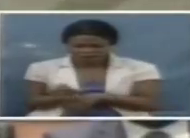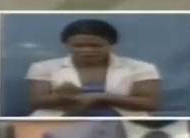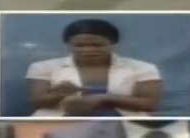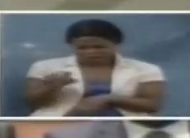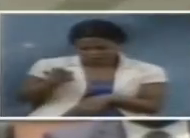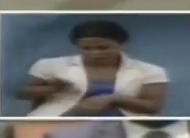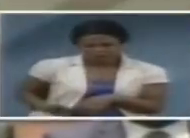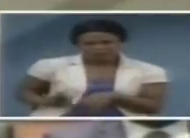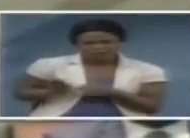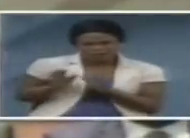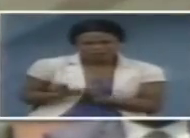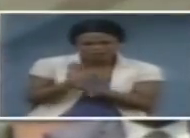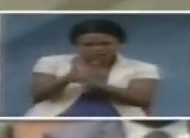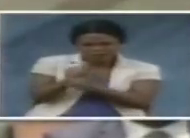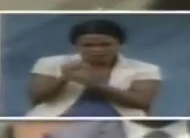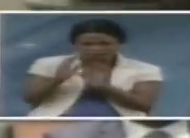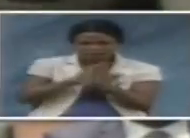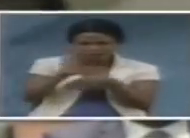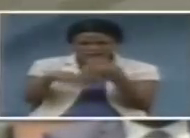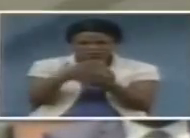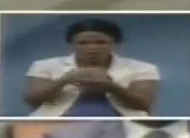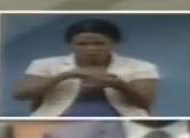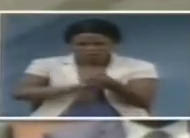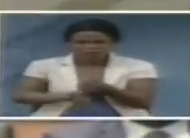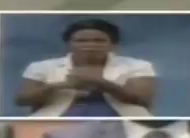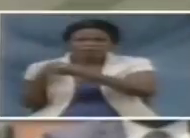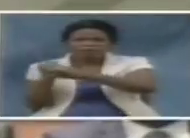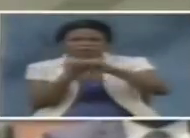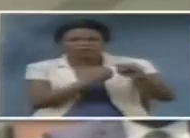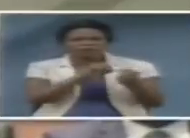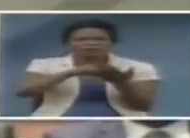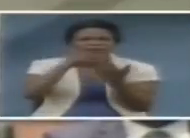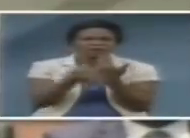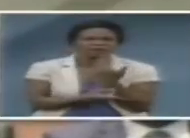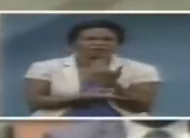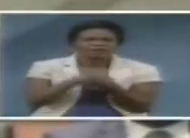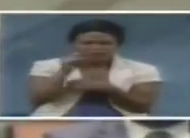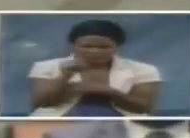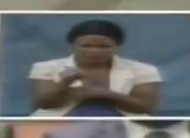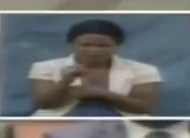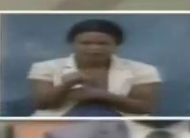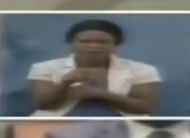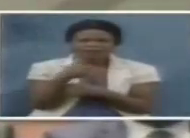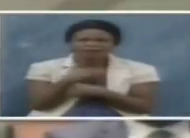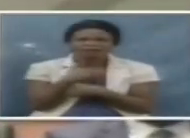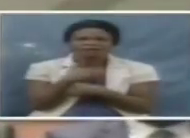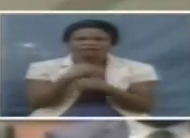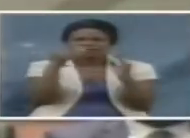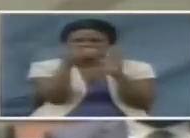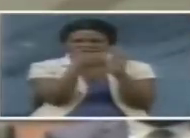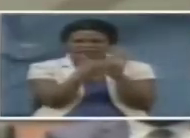electronic registry of beneficiaries for all social protection programs. This has